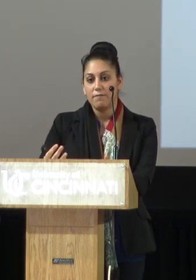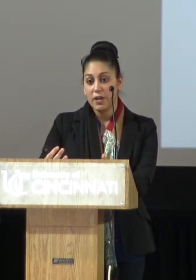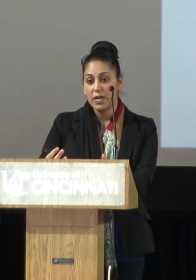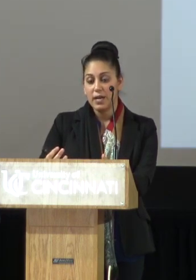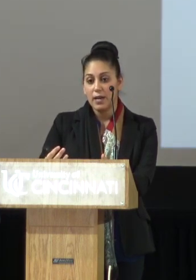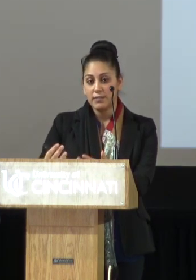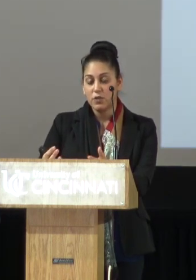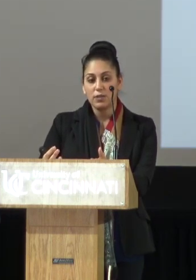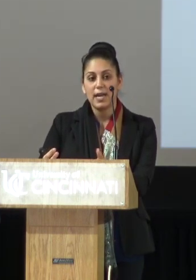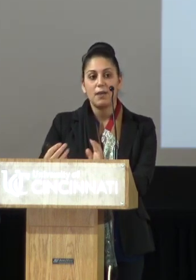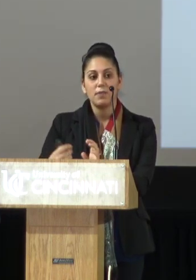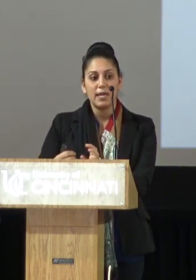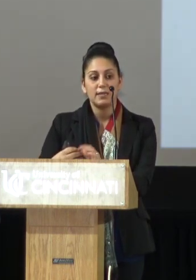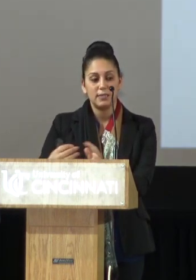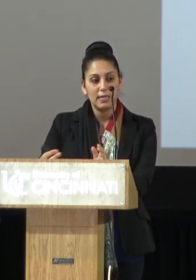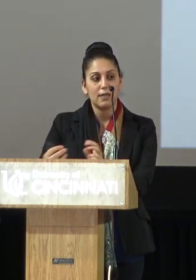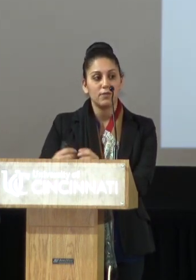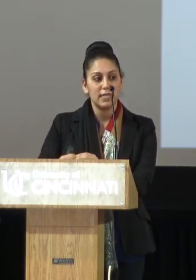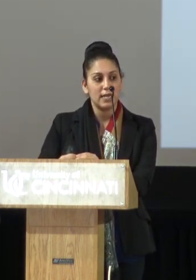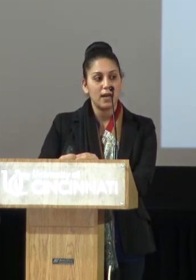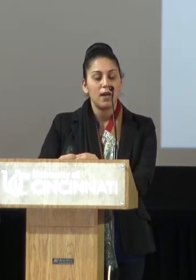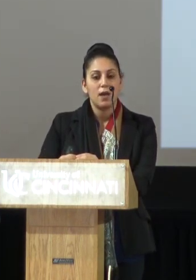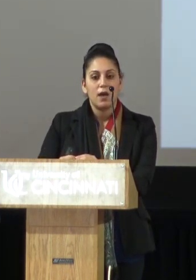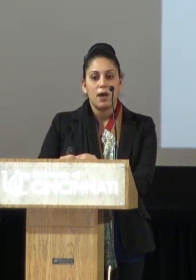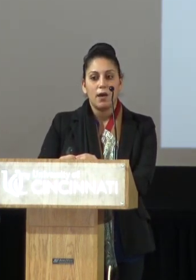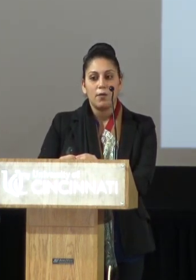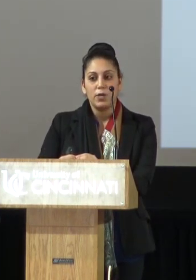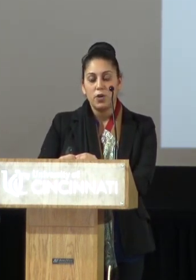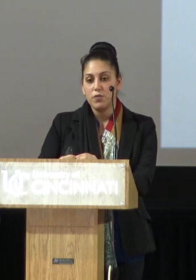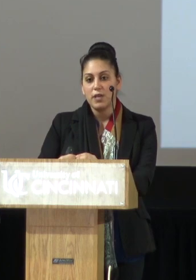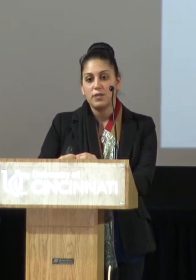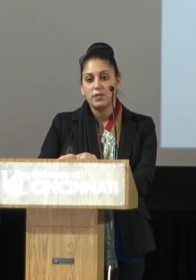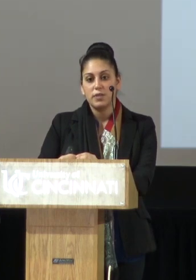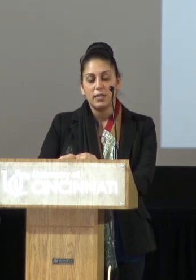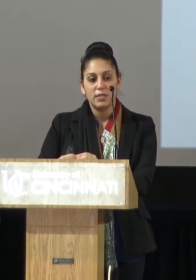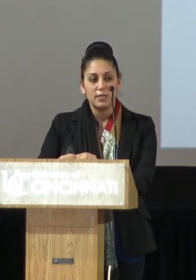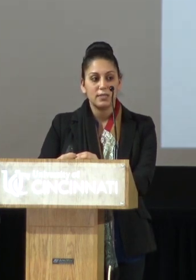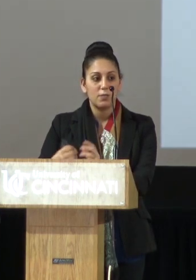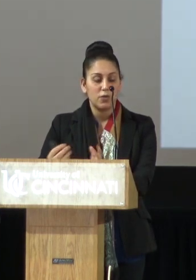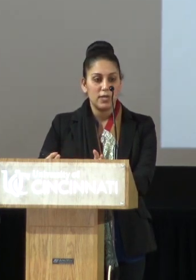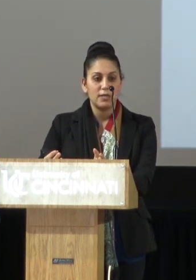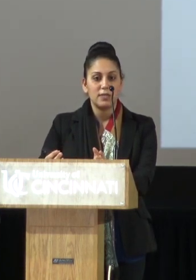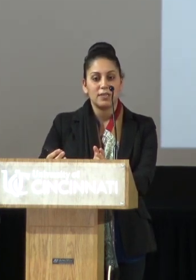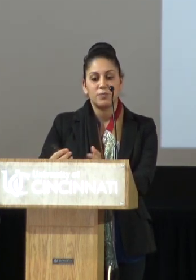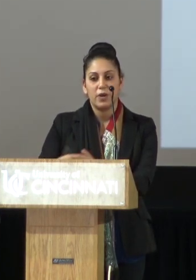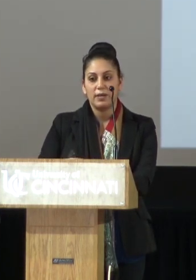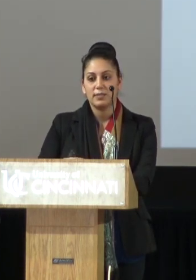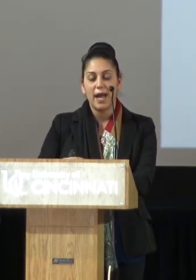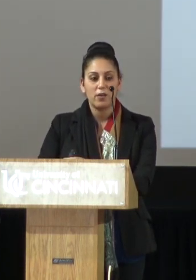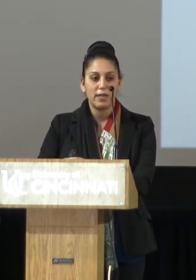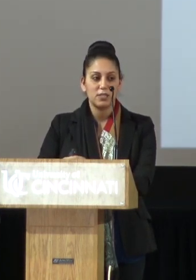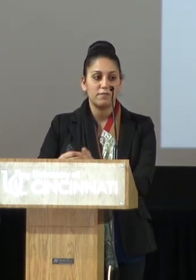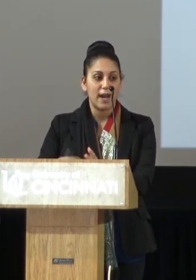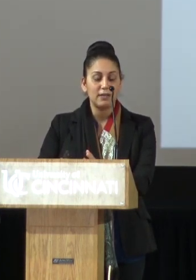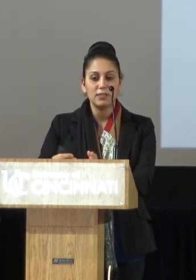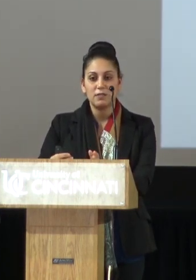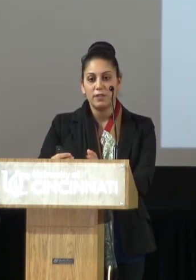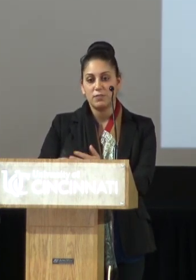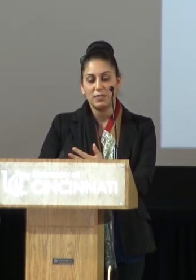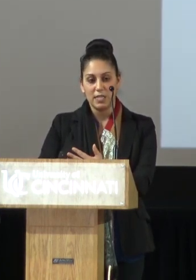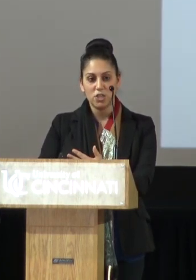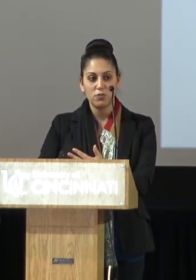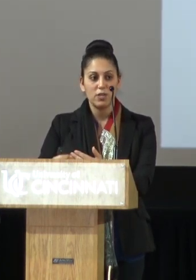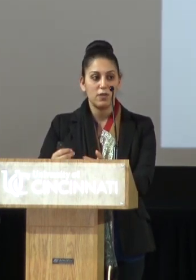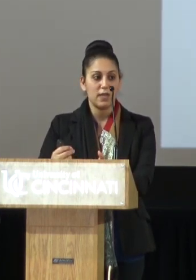We have very difficult time getting state level data. We know that these communities experience higher rates of violence